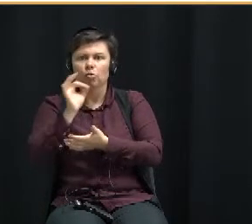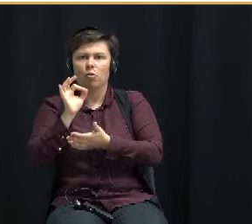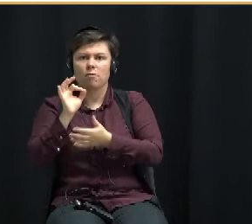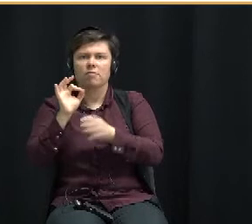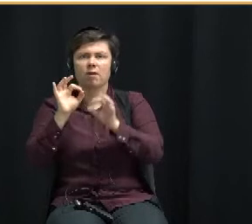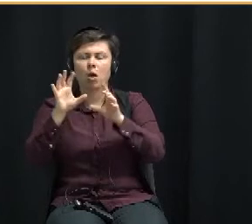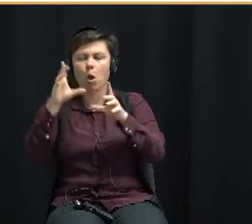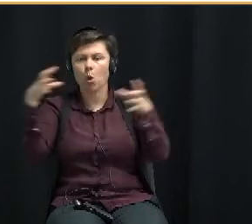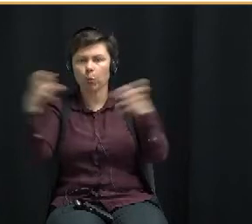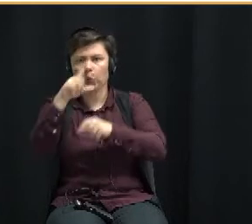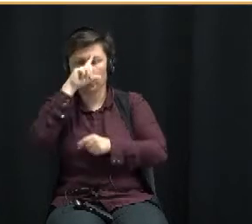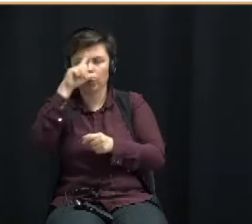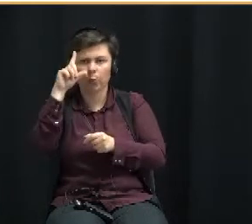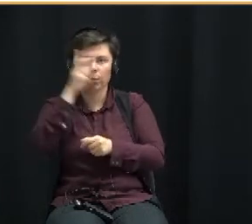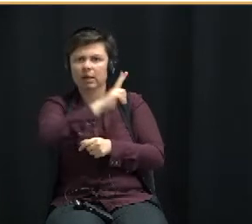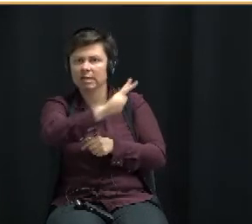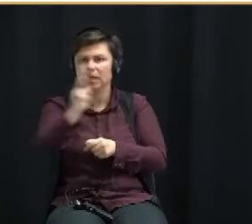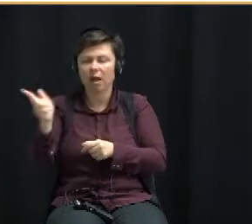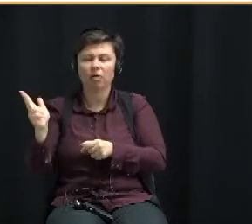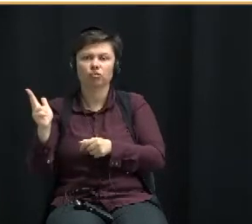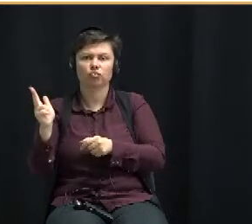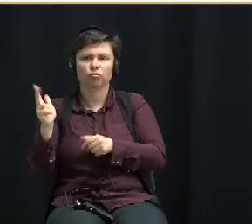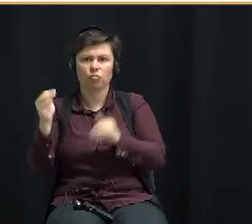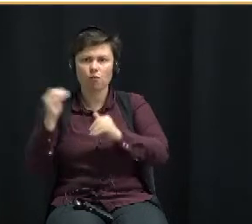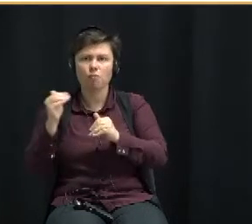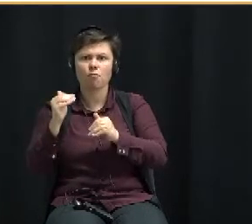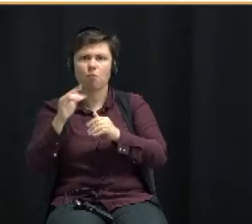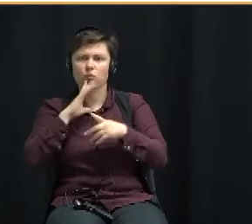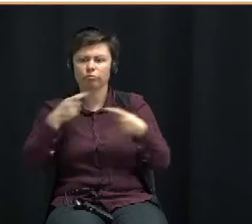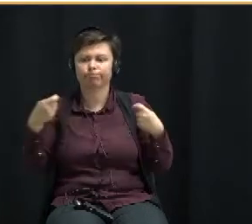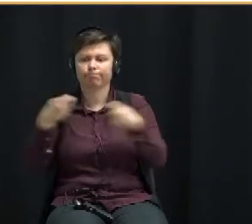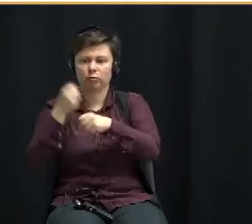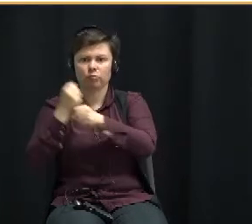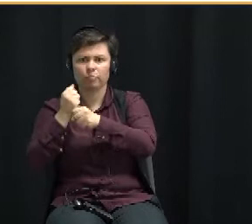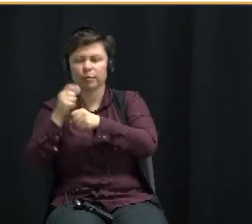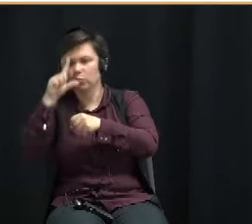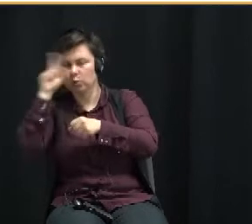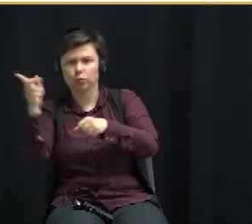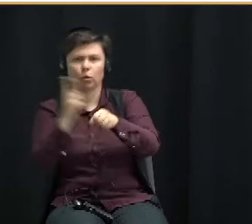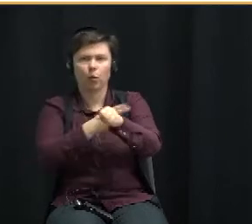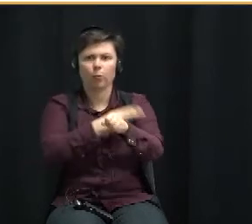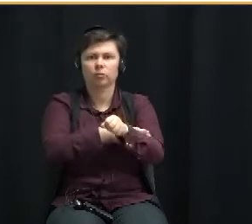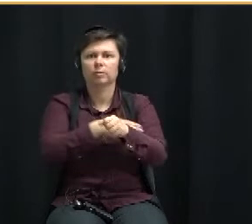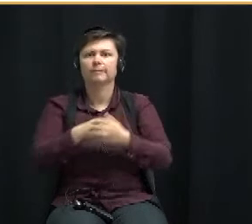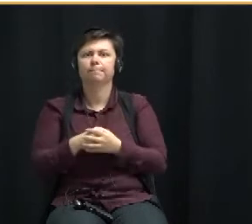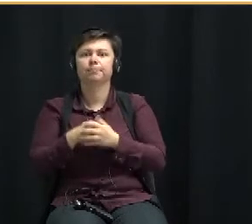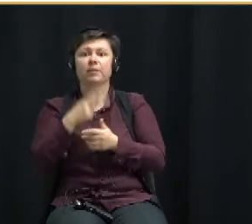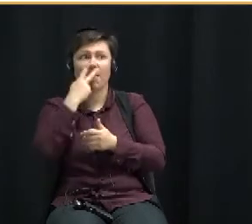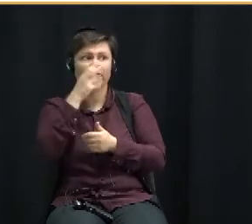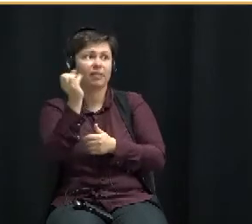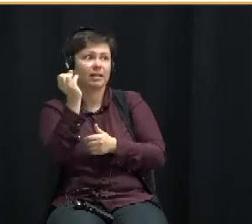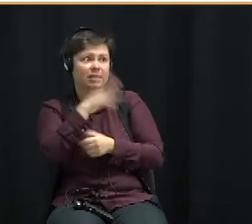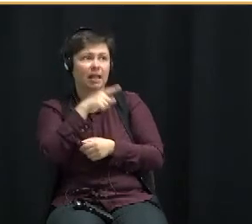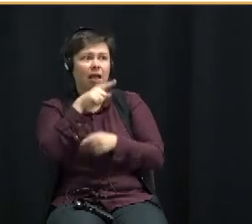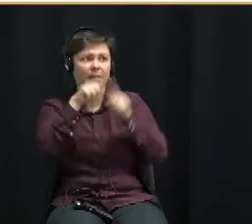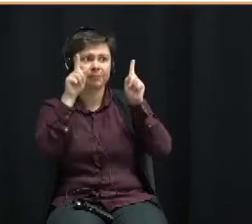equal terms. And if you can see the slide, I have it on my phone here,